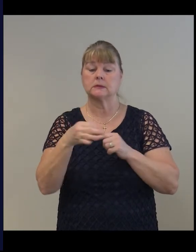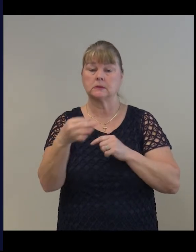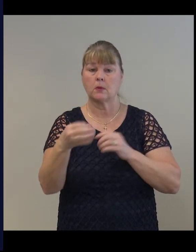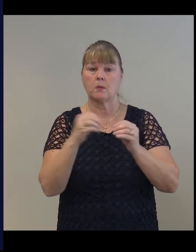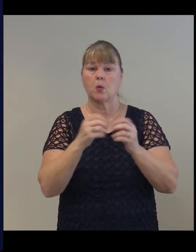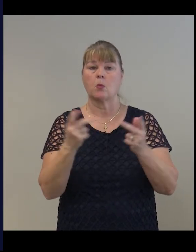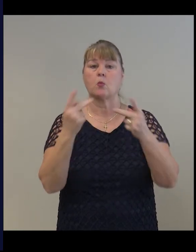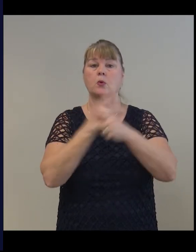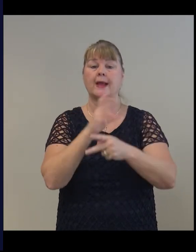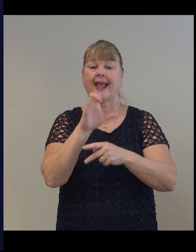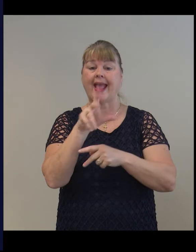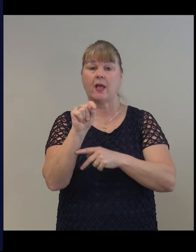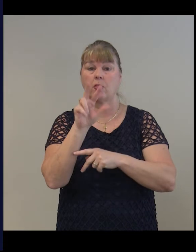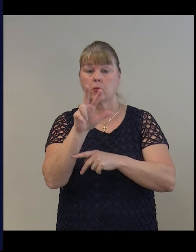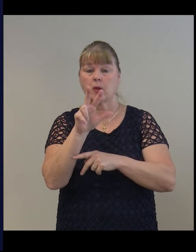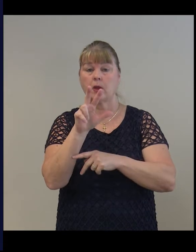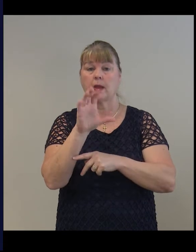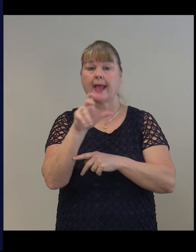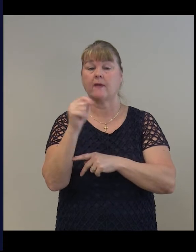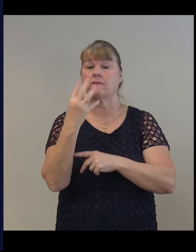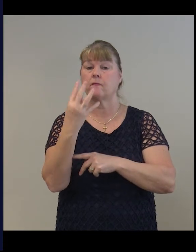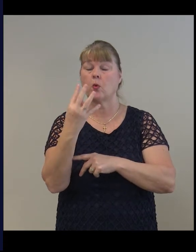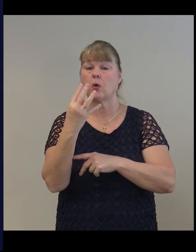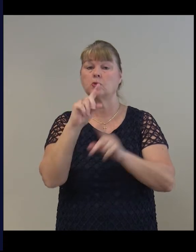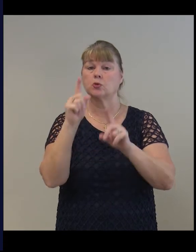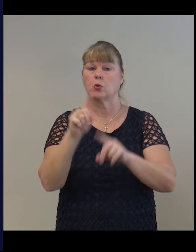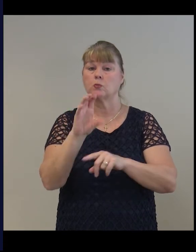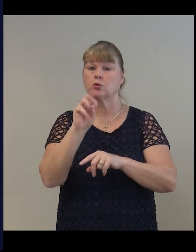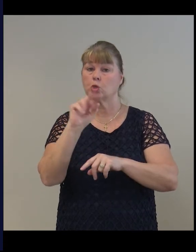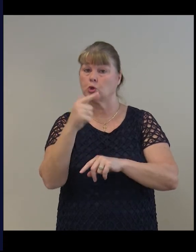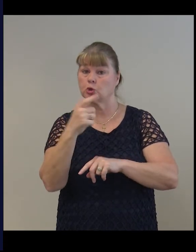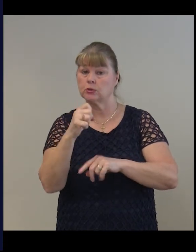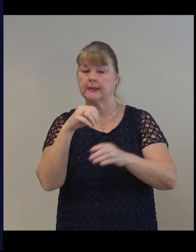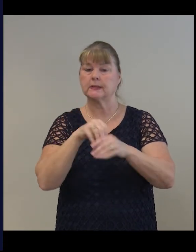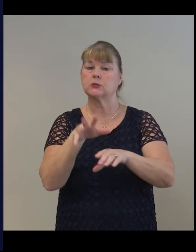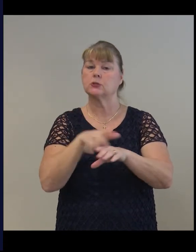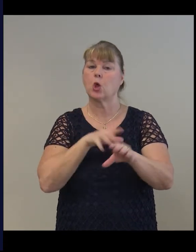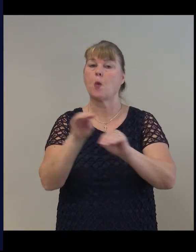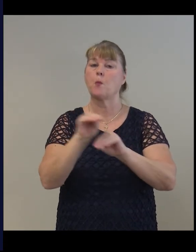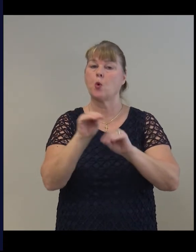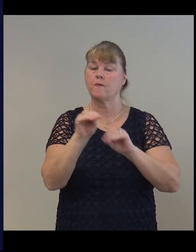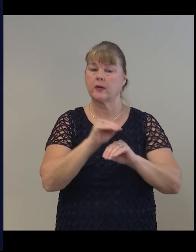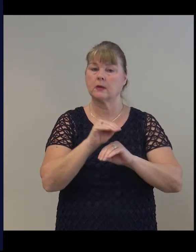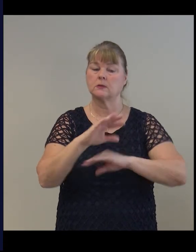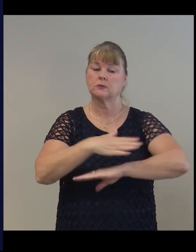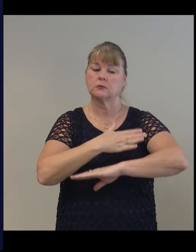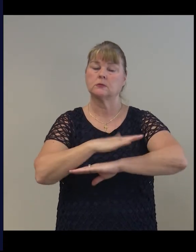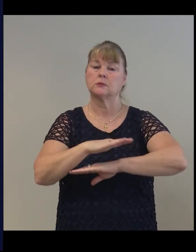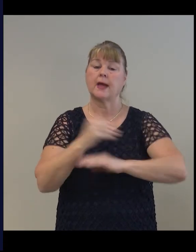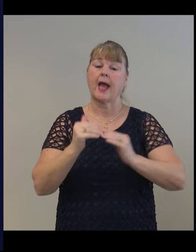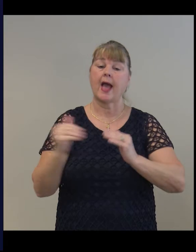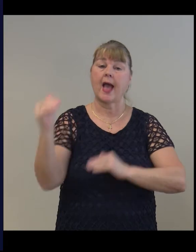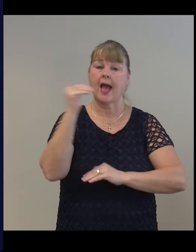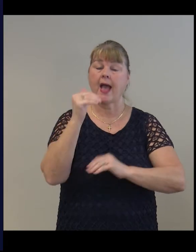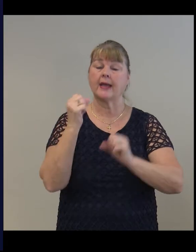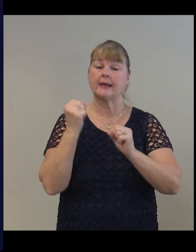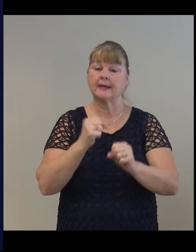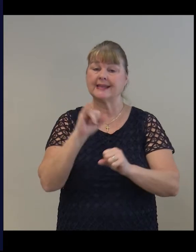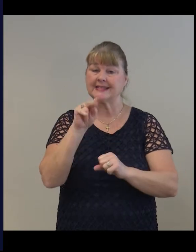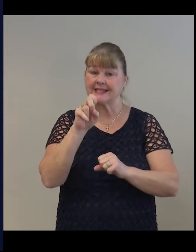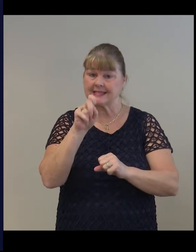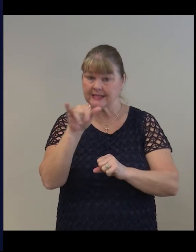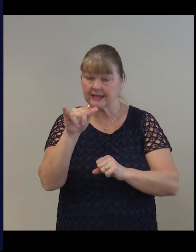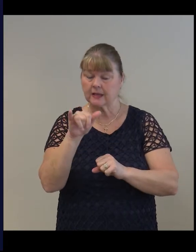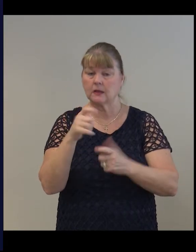a slower moving storm that is high intensity and very large. Now a faster storm is going to have higher